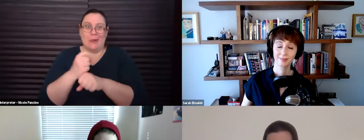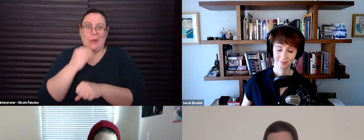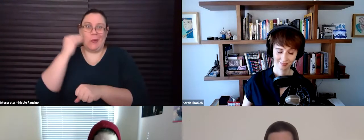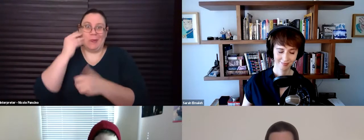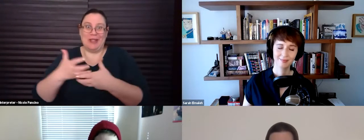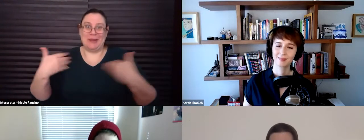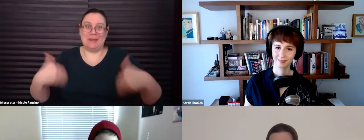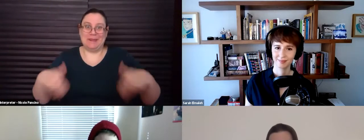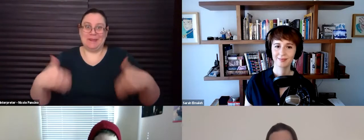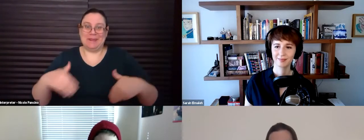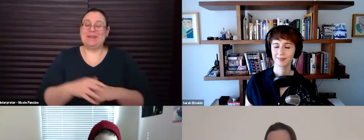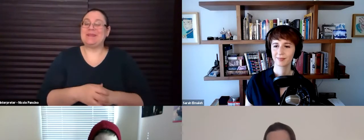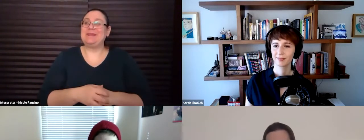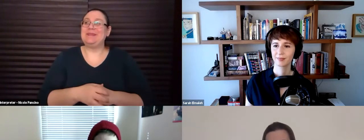So